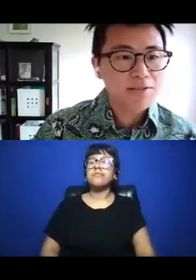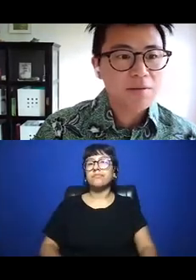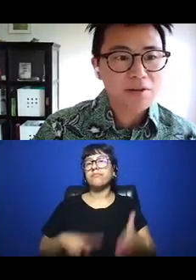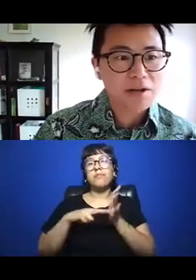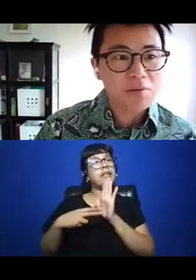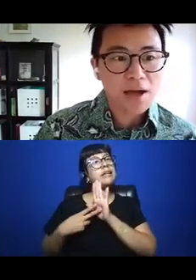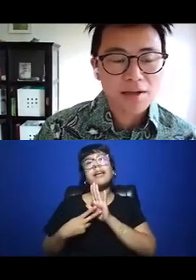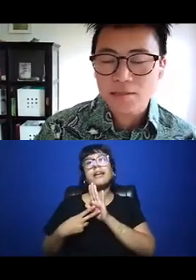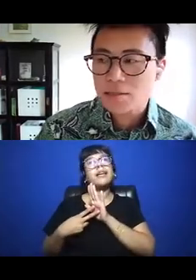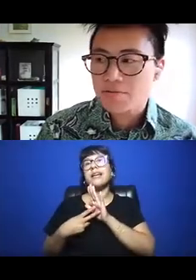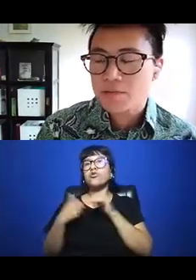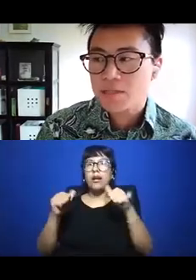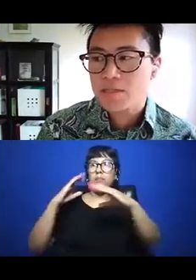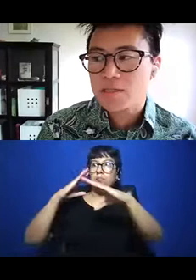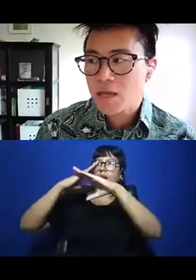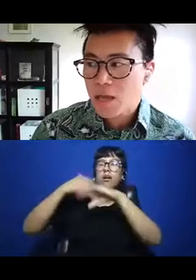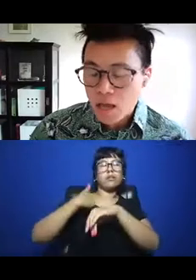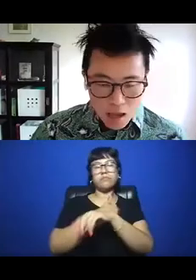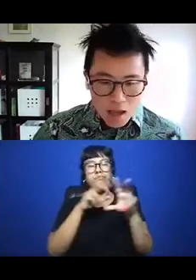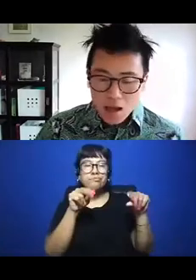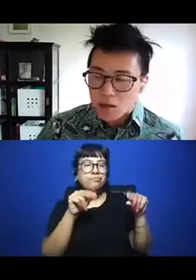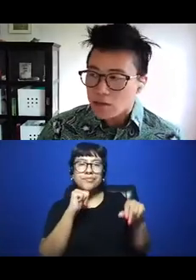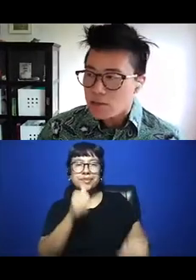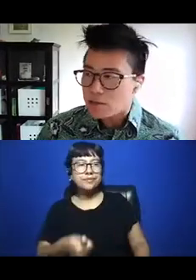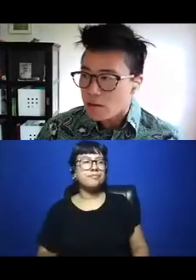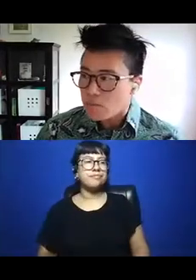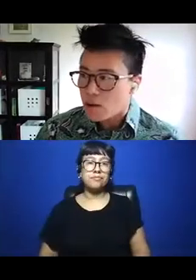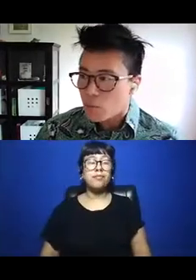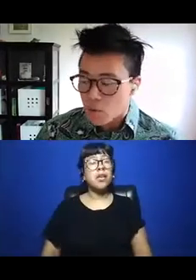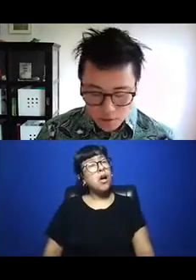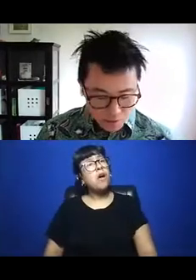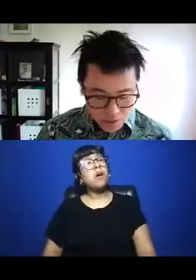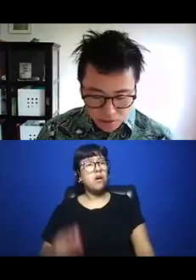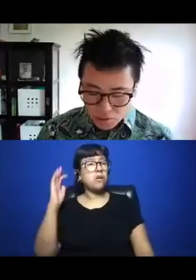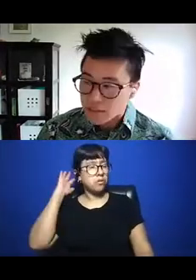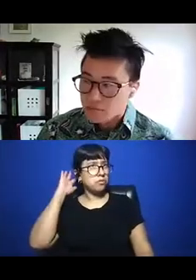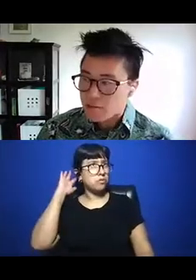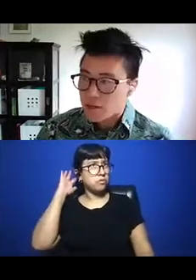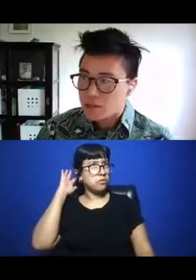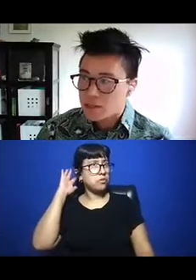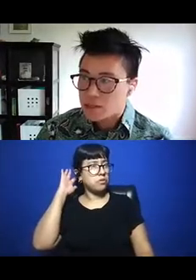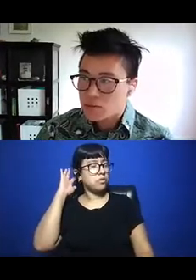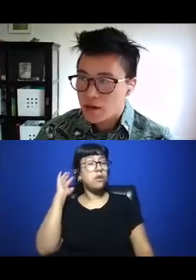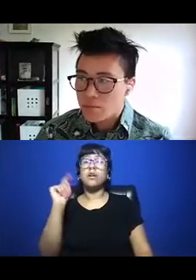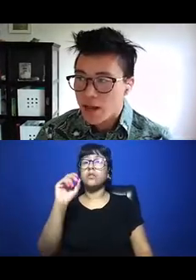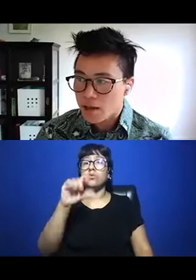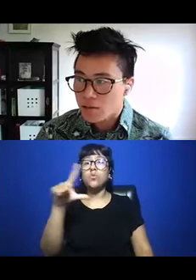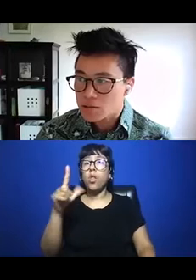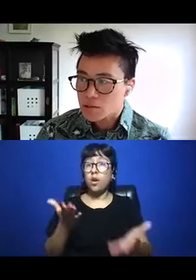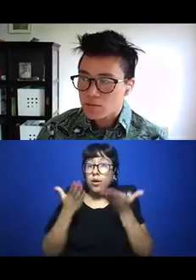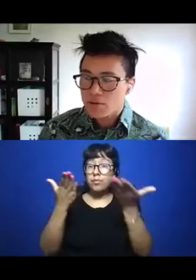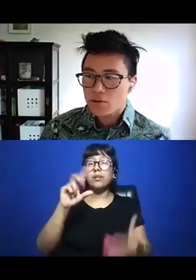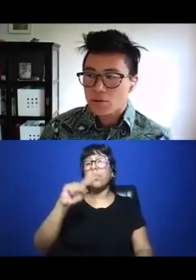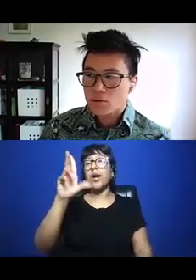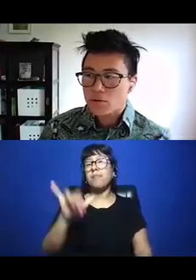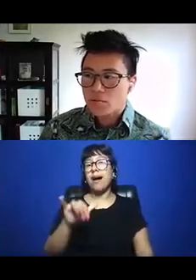be ahead of time trying to block us, for instance. Yeah. A good one tool that I do like to recommend is Whereby.